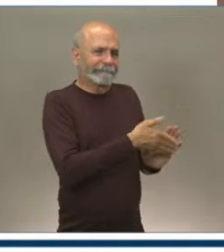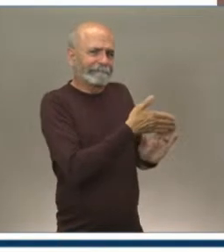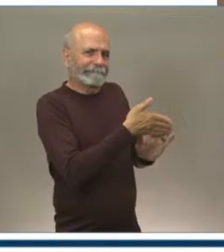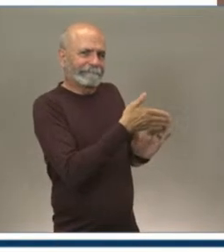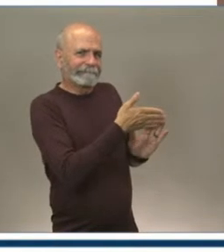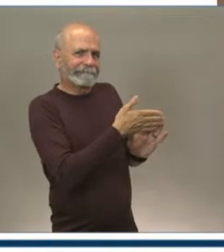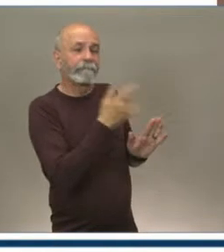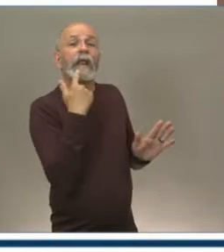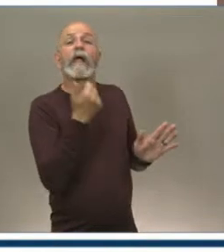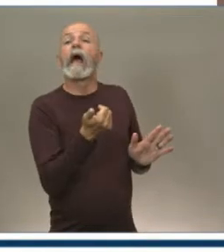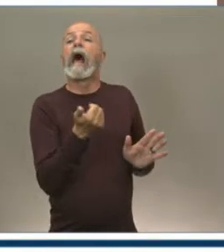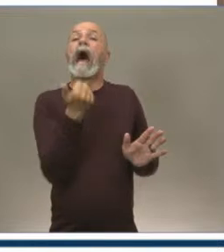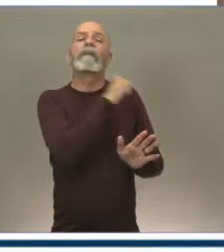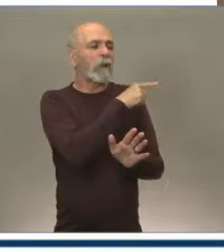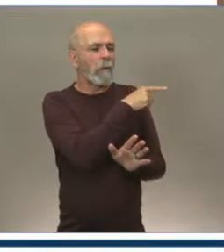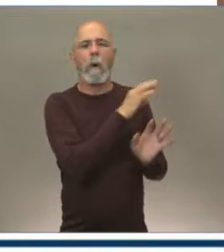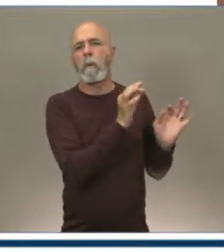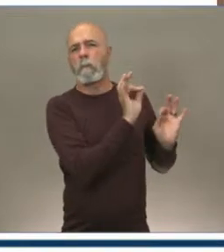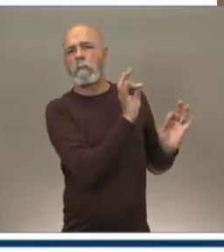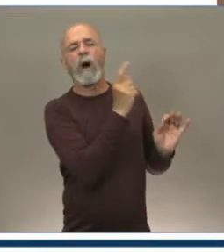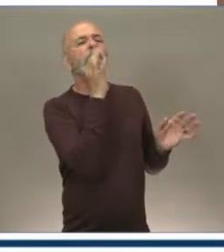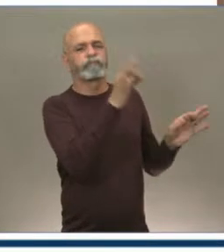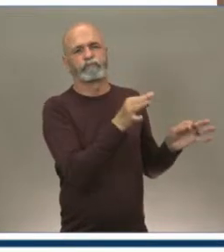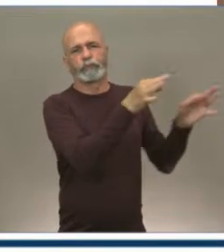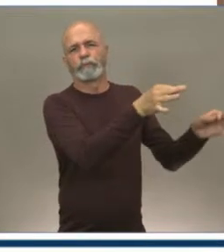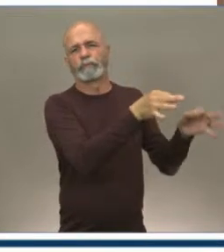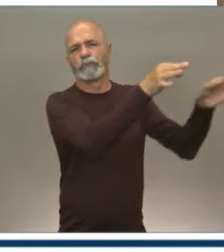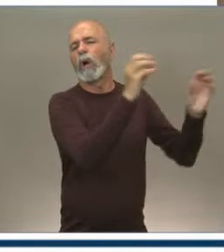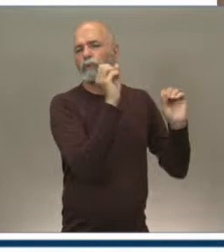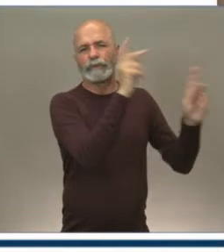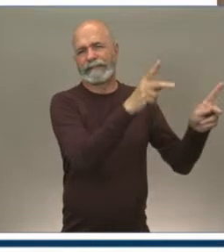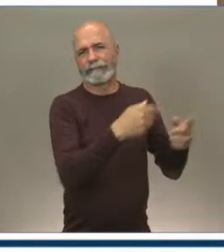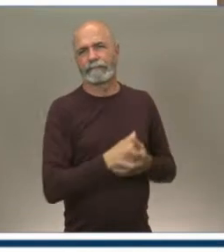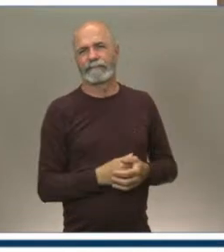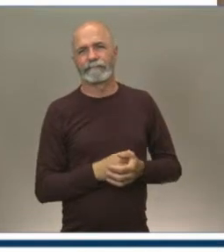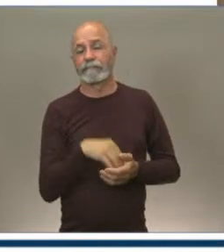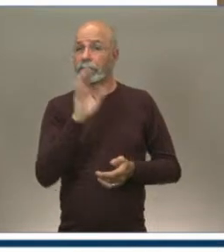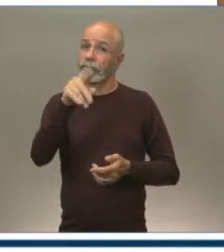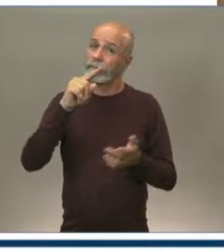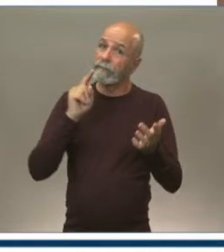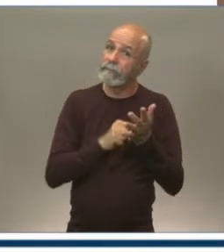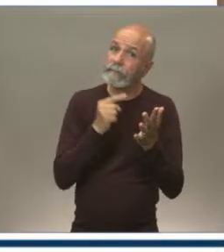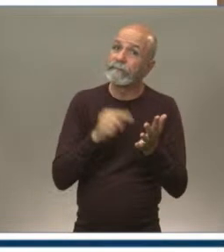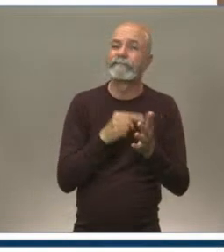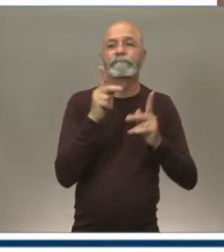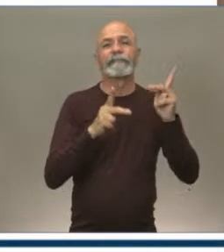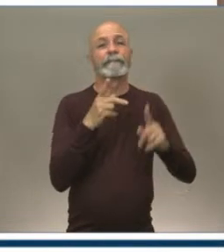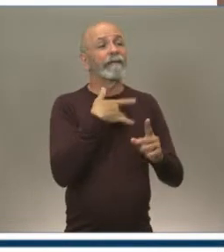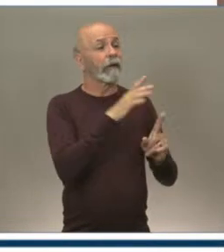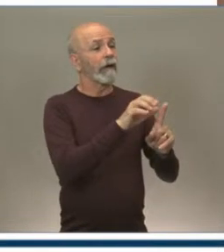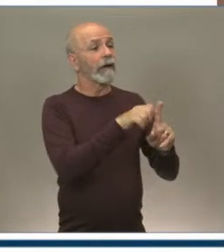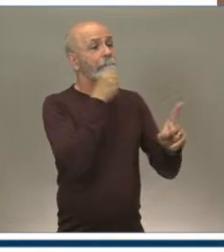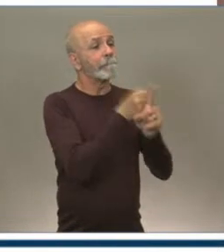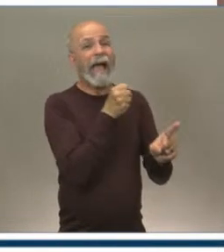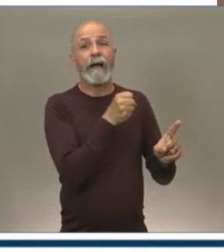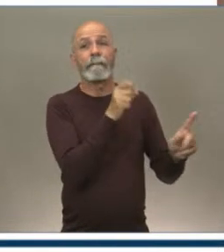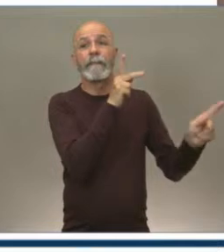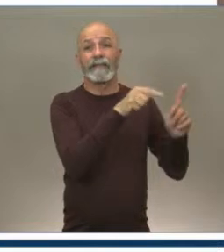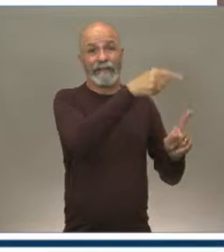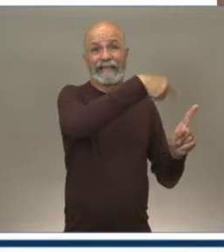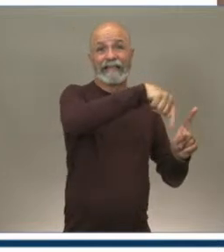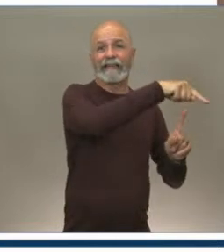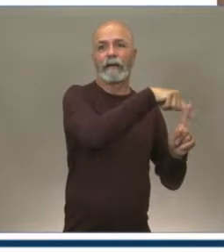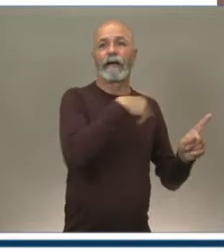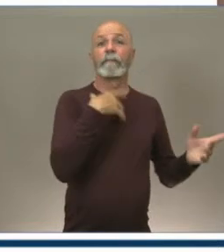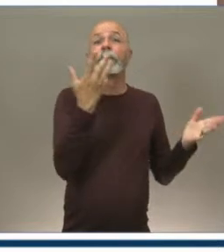scheduling that we can slow down. The other big thing is we're sometimes having to impact services because there's a staff member